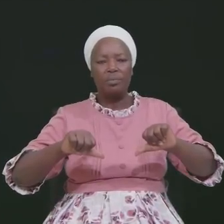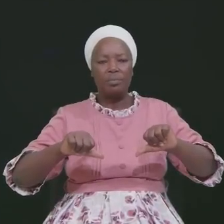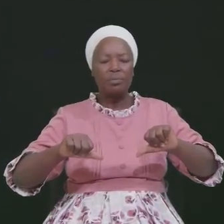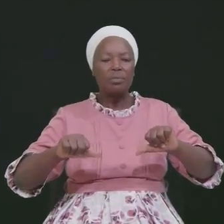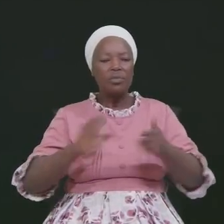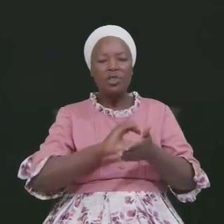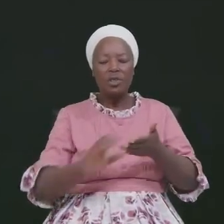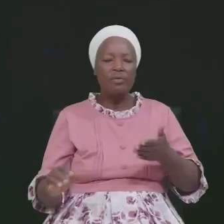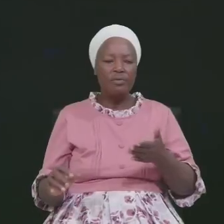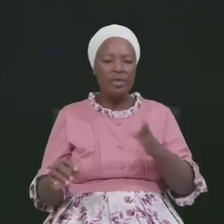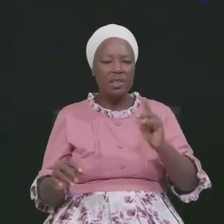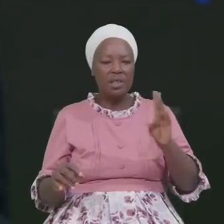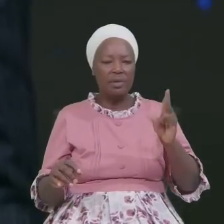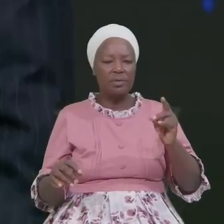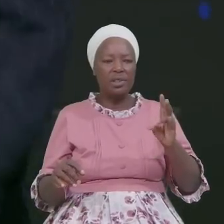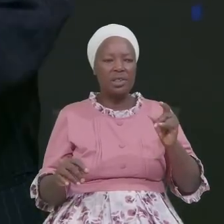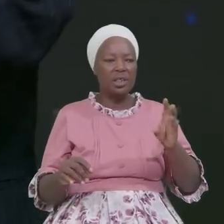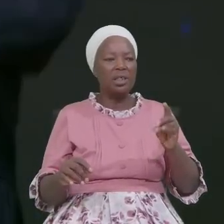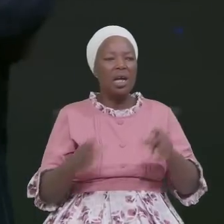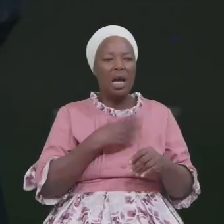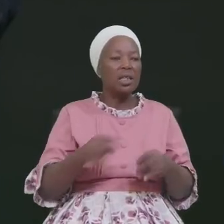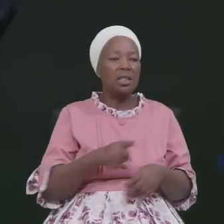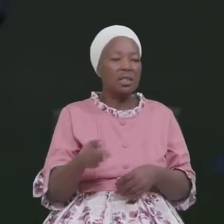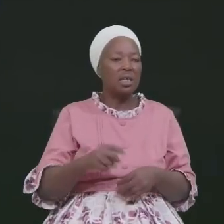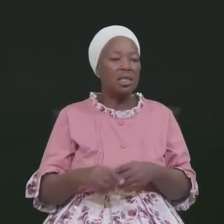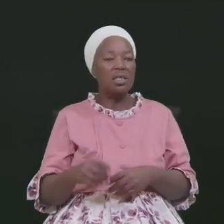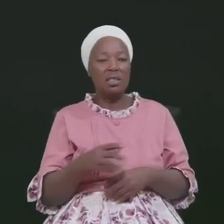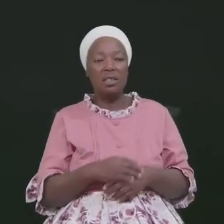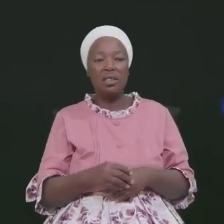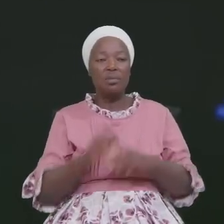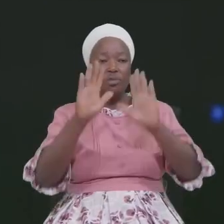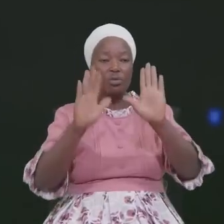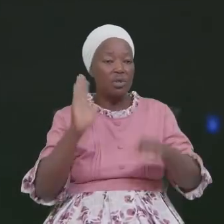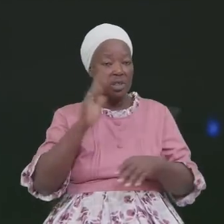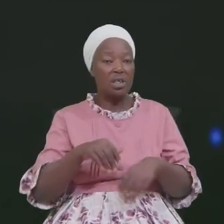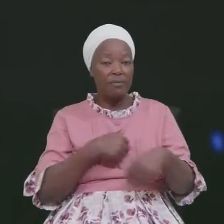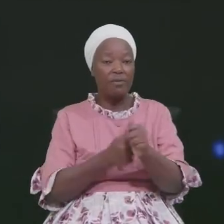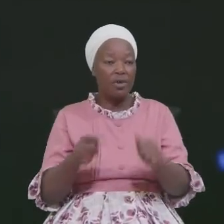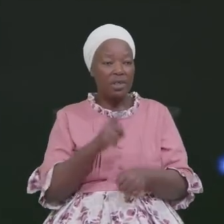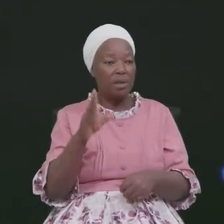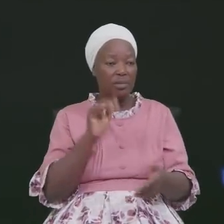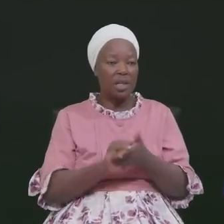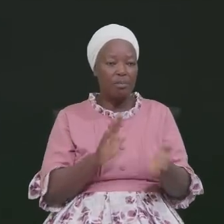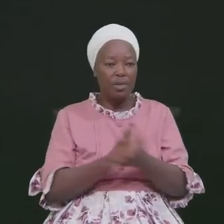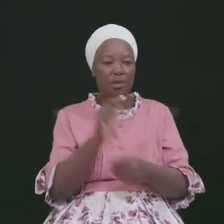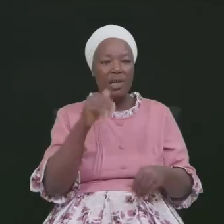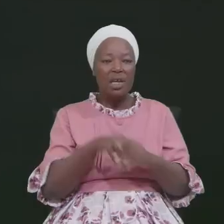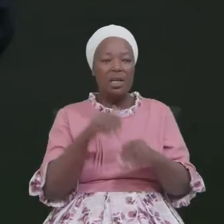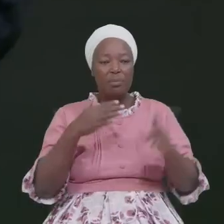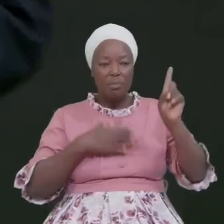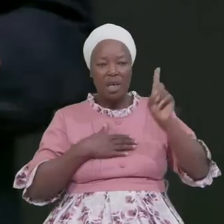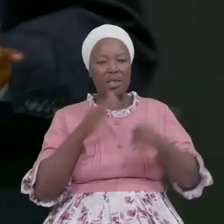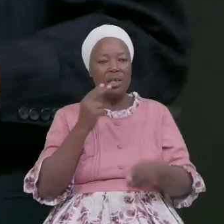17, and this sign shall follow them that believe. In my name shall they cast out